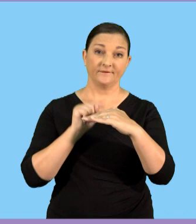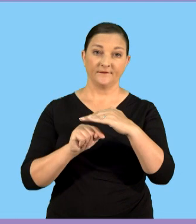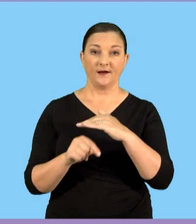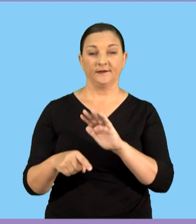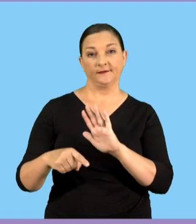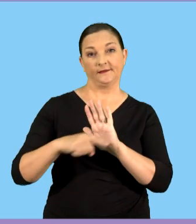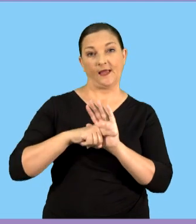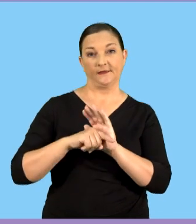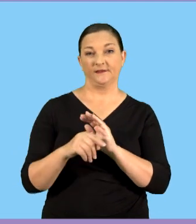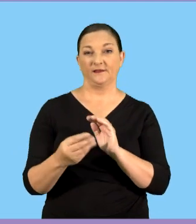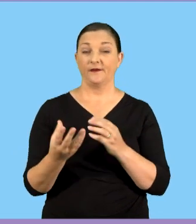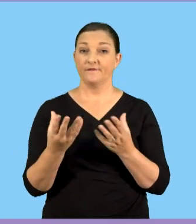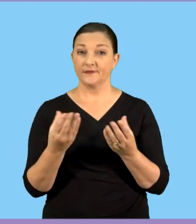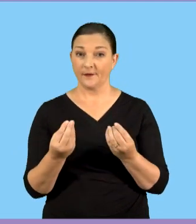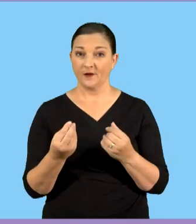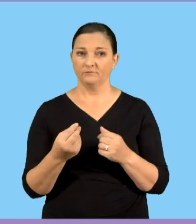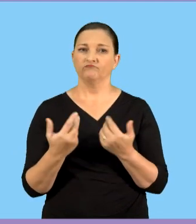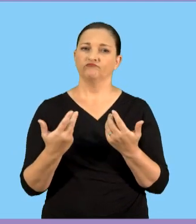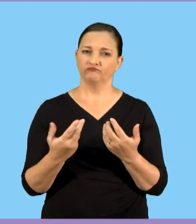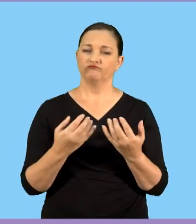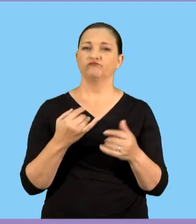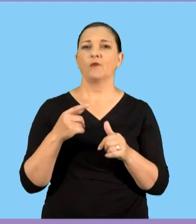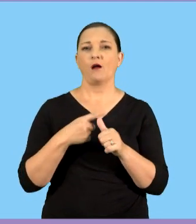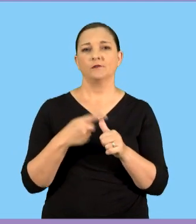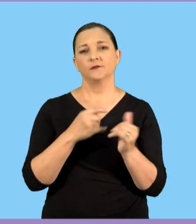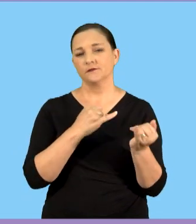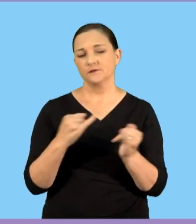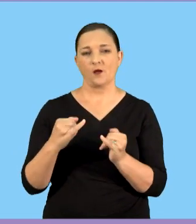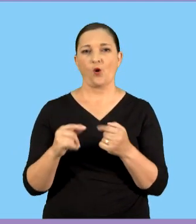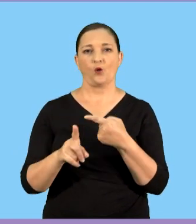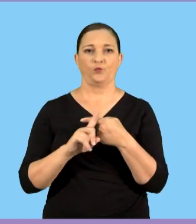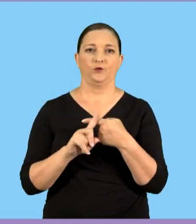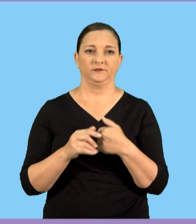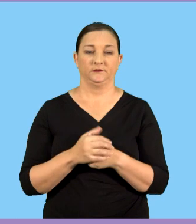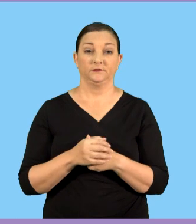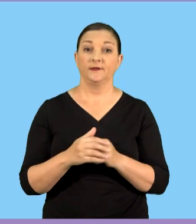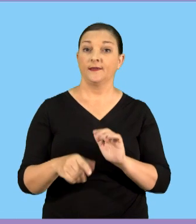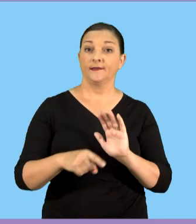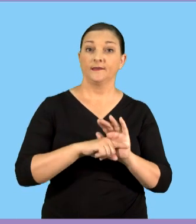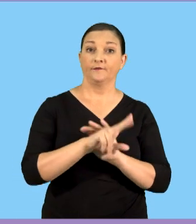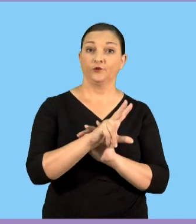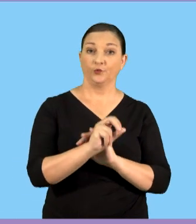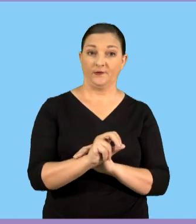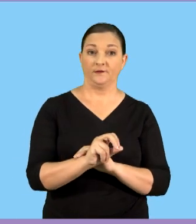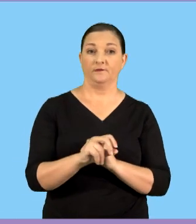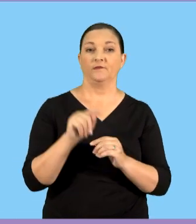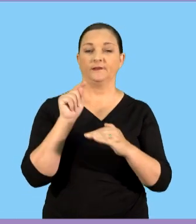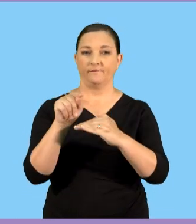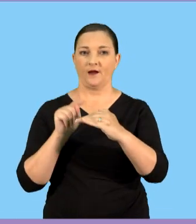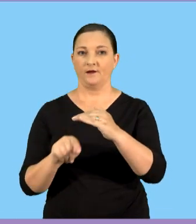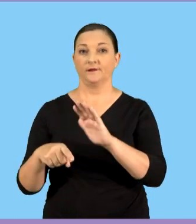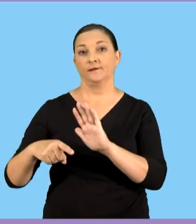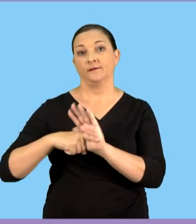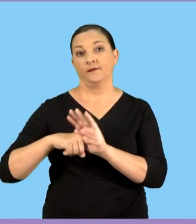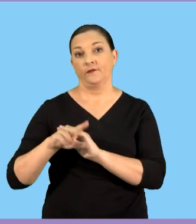by a negative number. The answer is still going to be a positive. So then we have negative 20 divided by